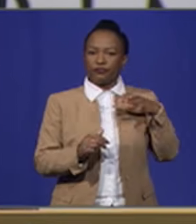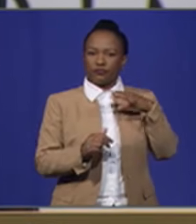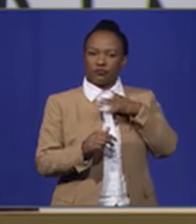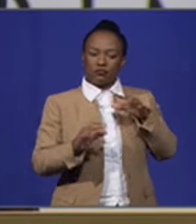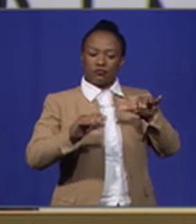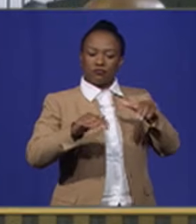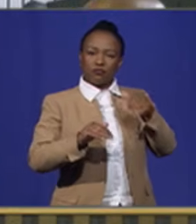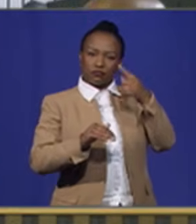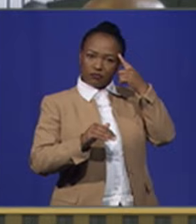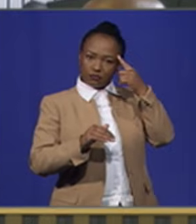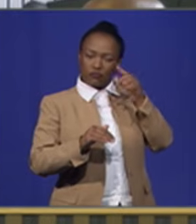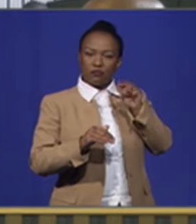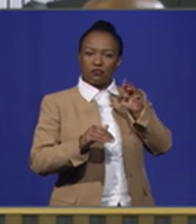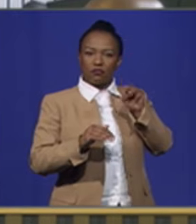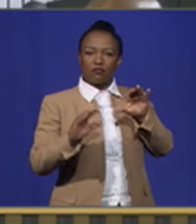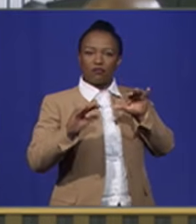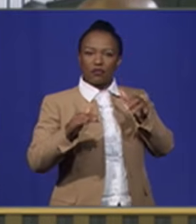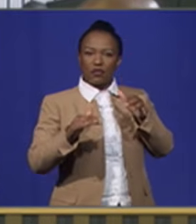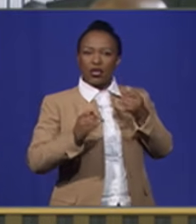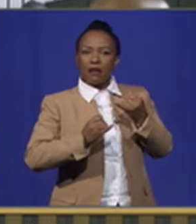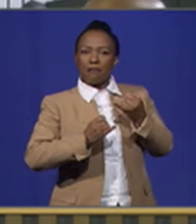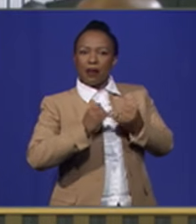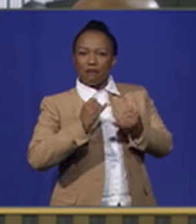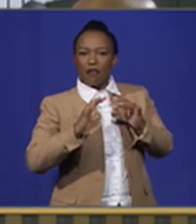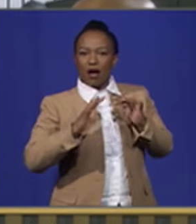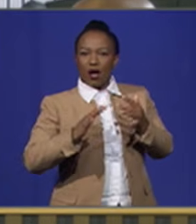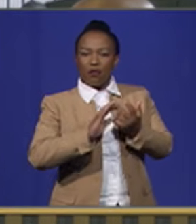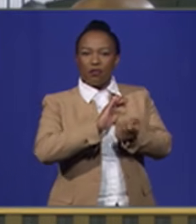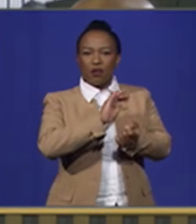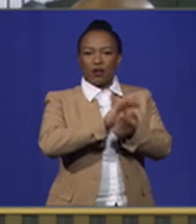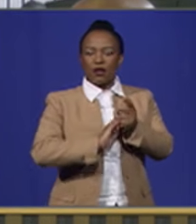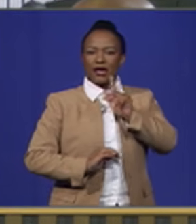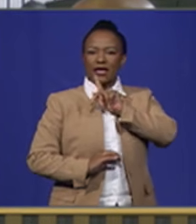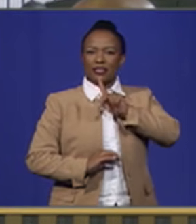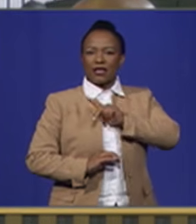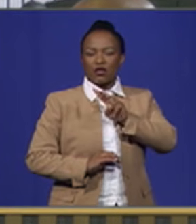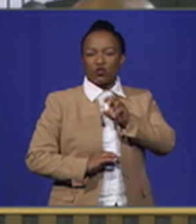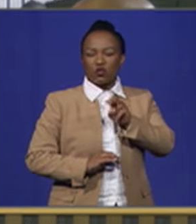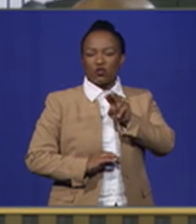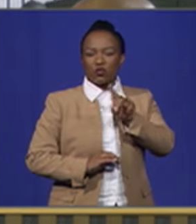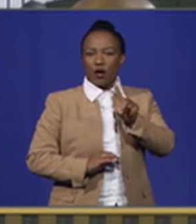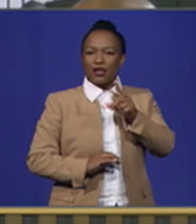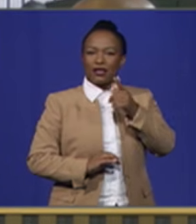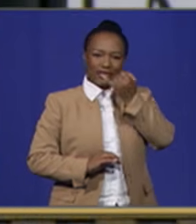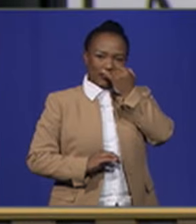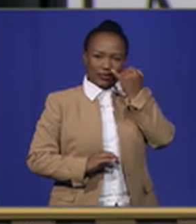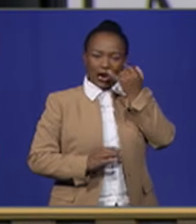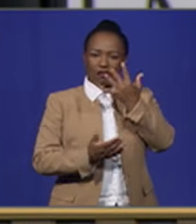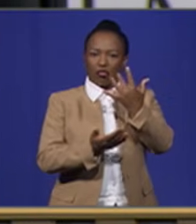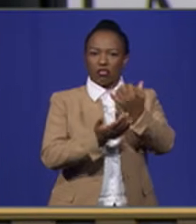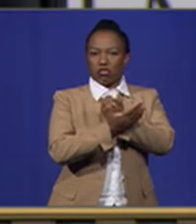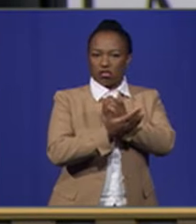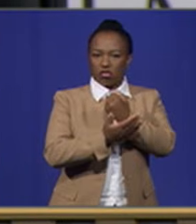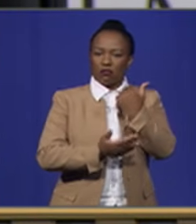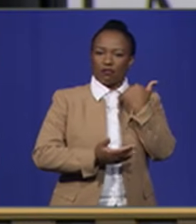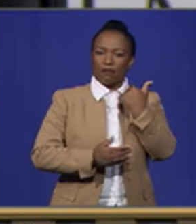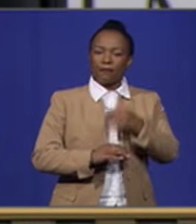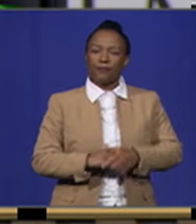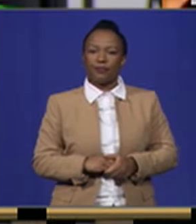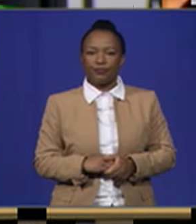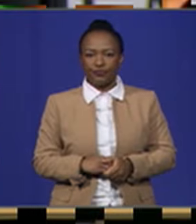e utlwile ka ga diphoso mo go thupiwang ga diritibatsi tsa diranta di le dimilione di balwa kwa KwaZulu-Natal ka 2021.